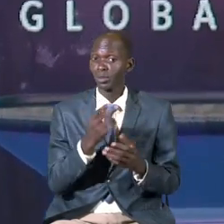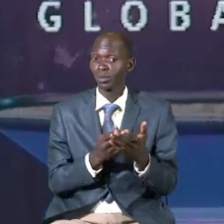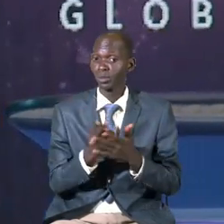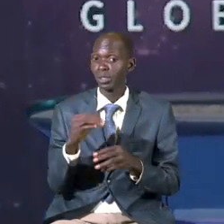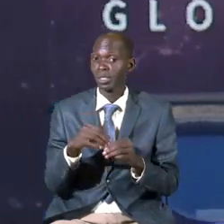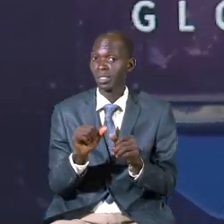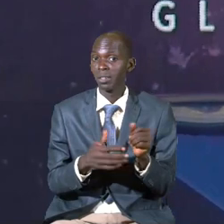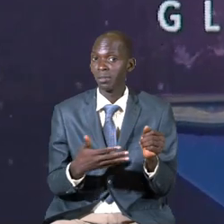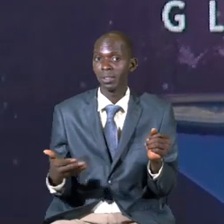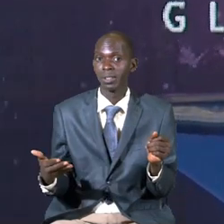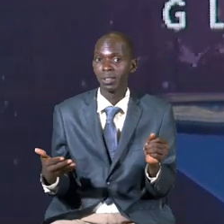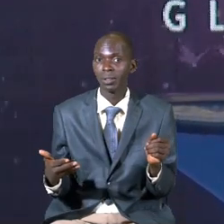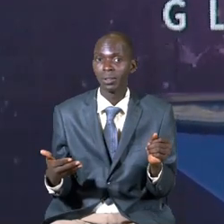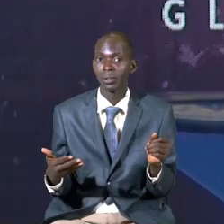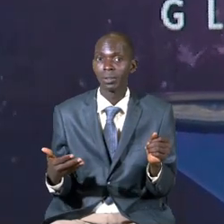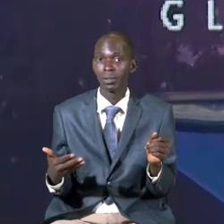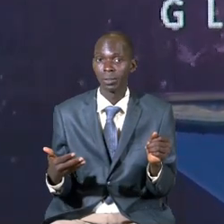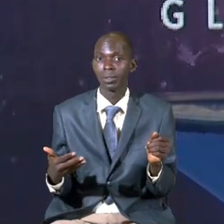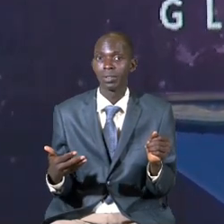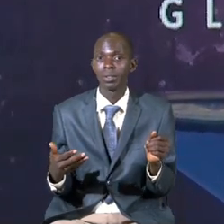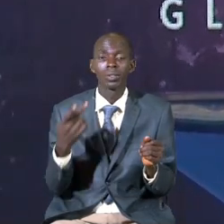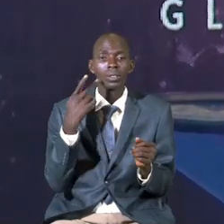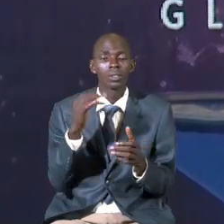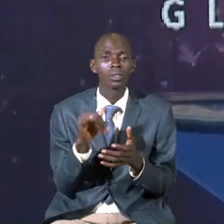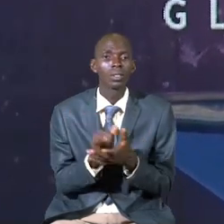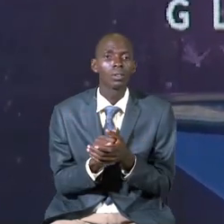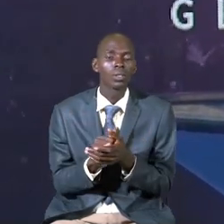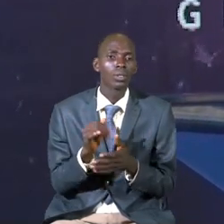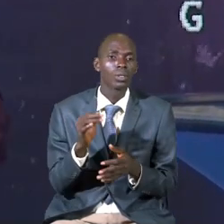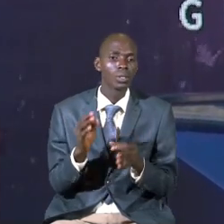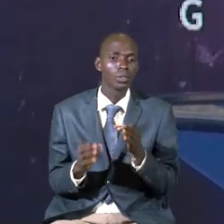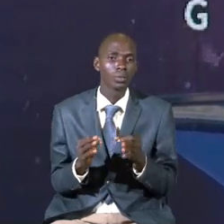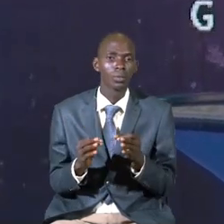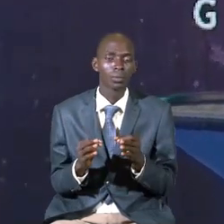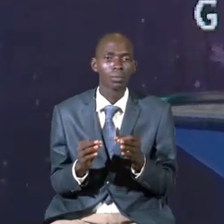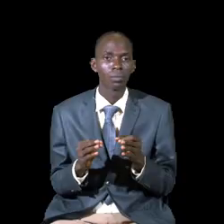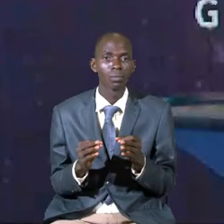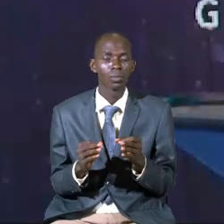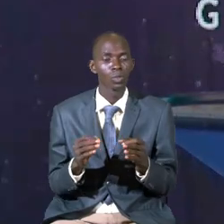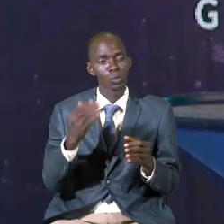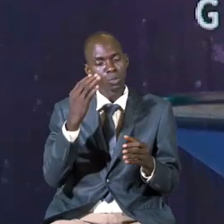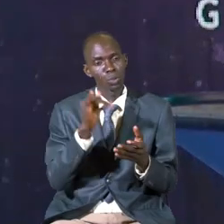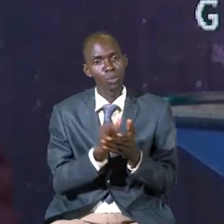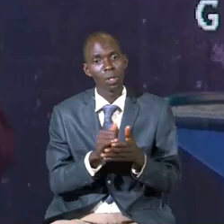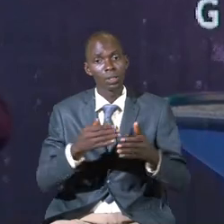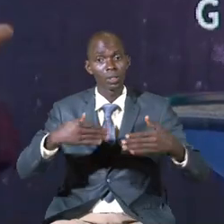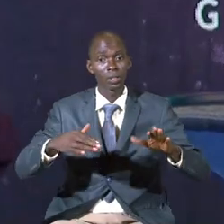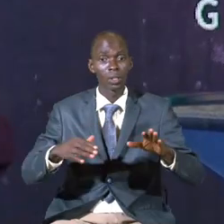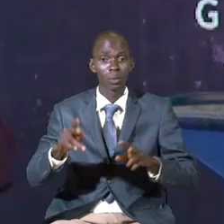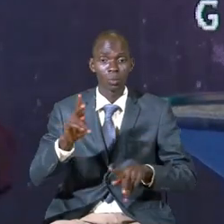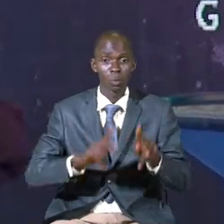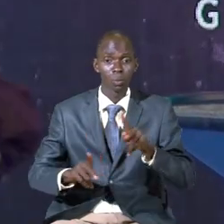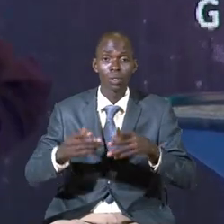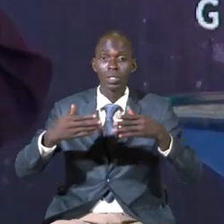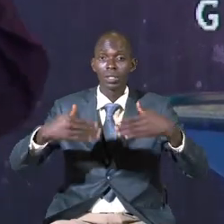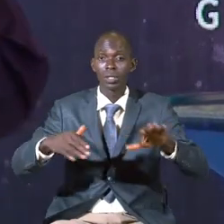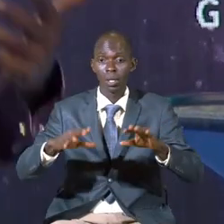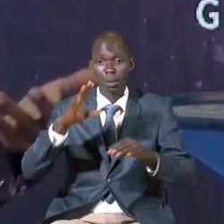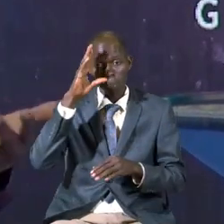to you what do you do before you but there are good good salesmen understand salesmen